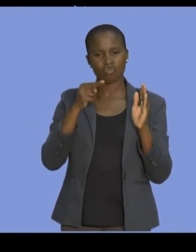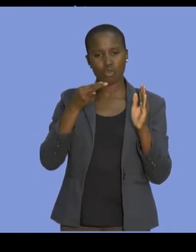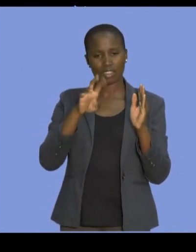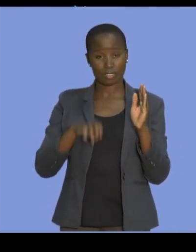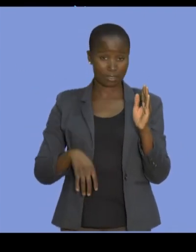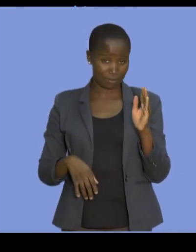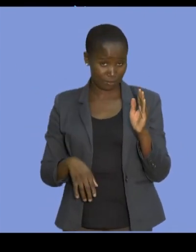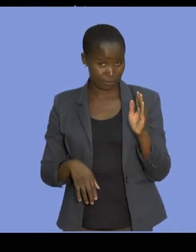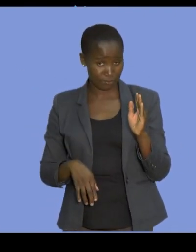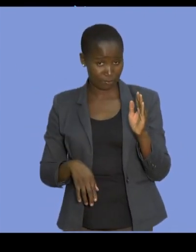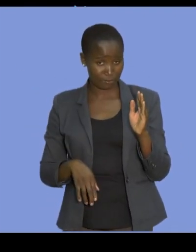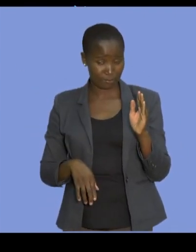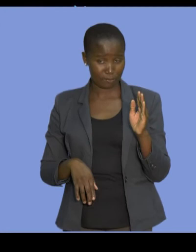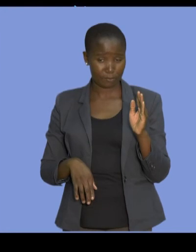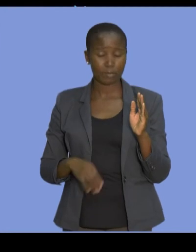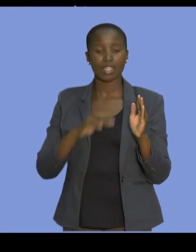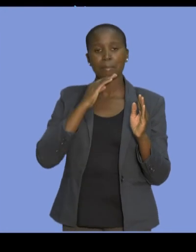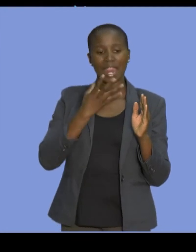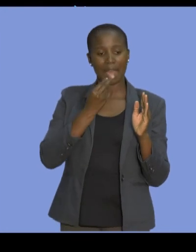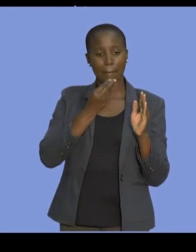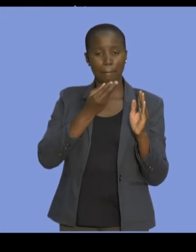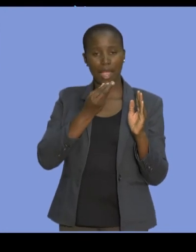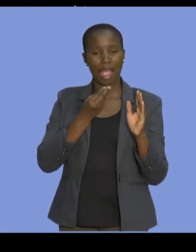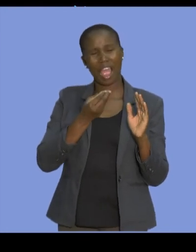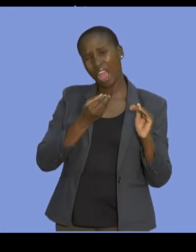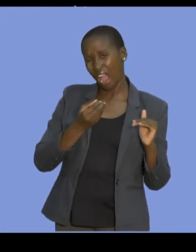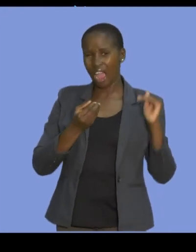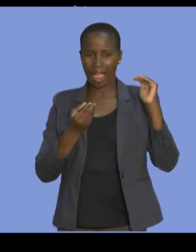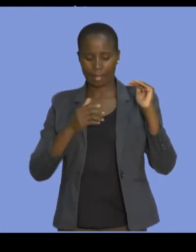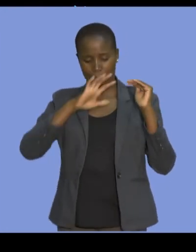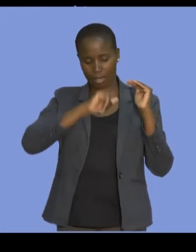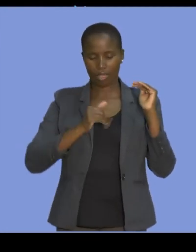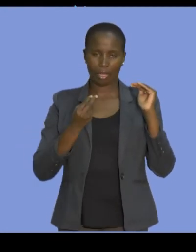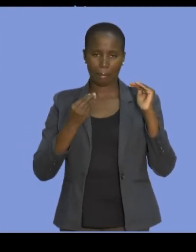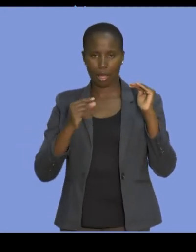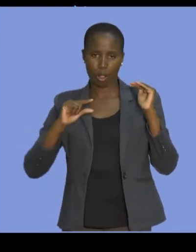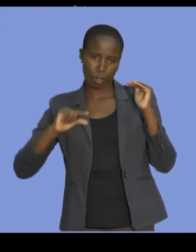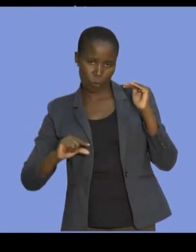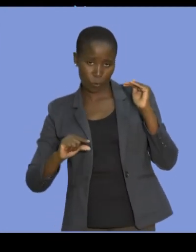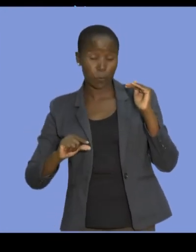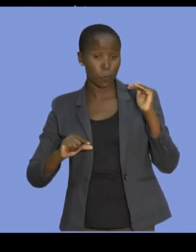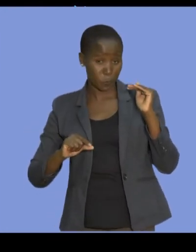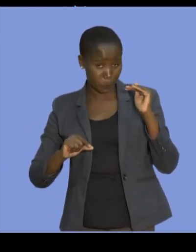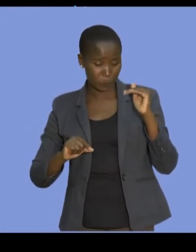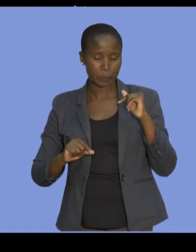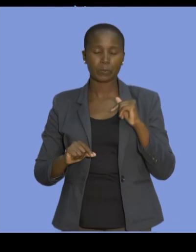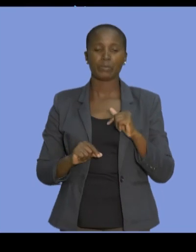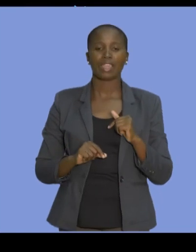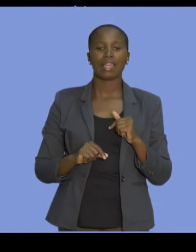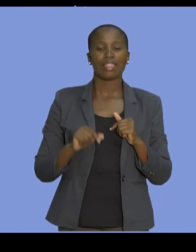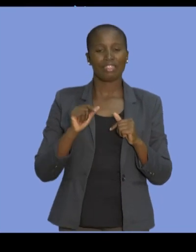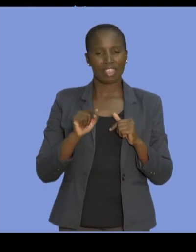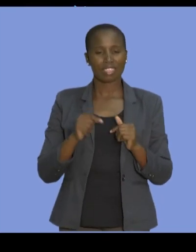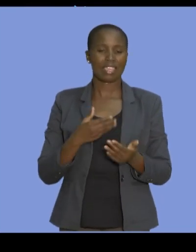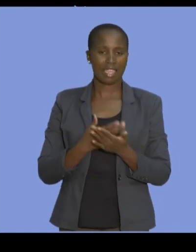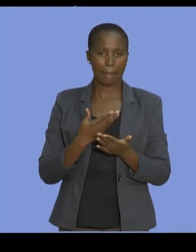Max minus the minimum value. So this can be one of the extreme value,